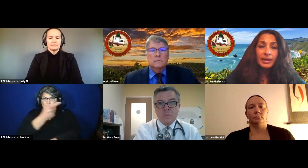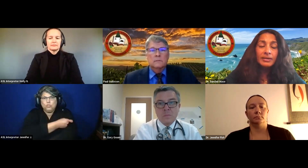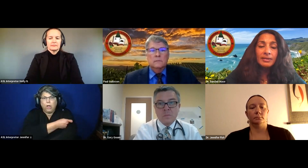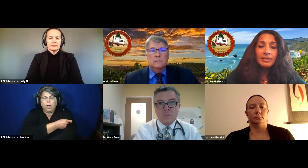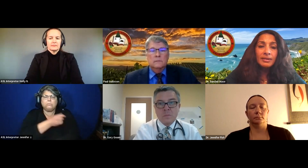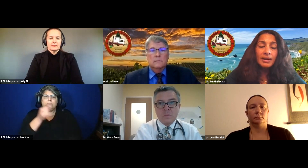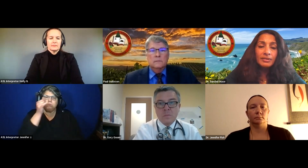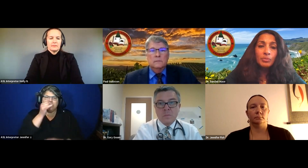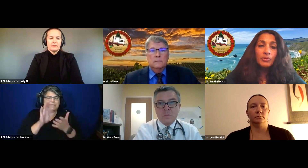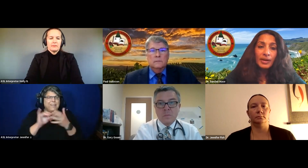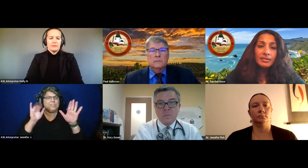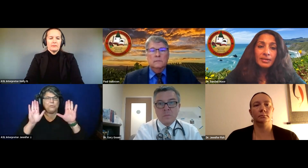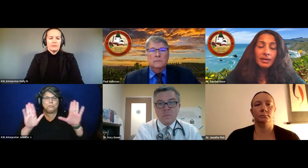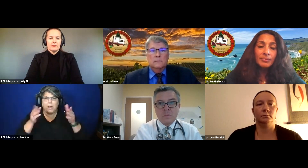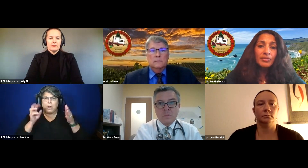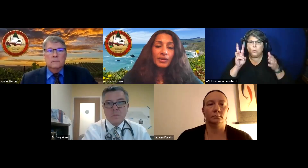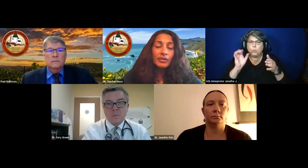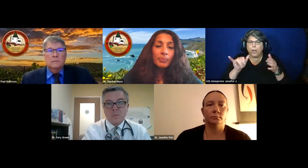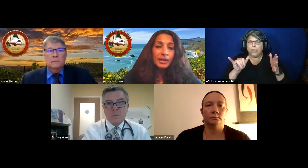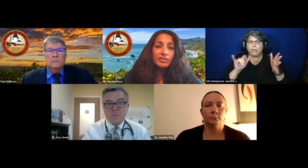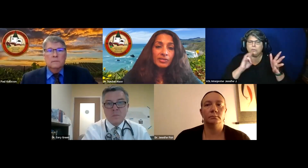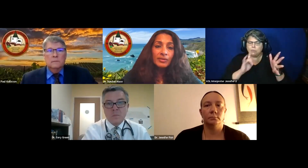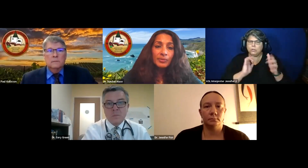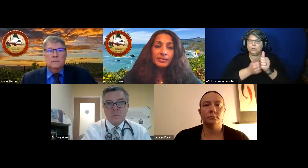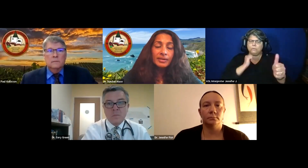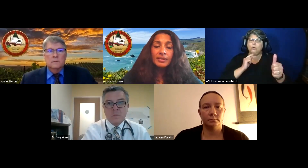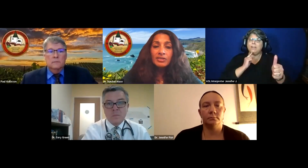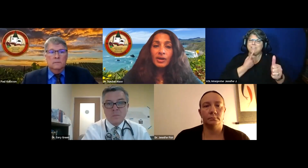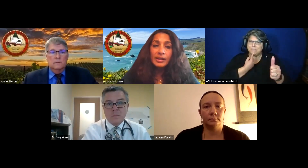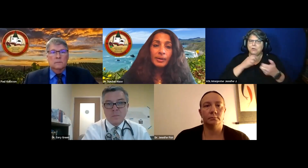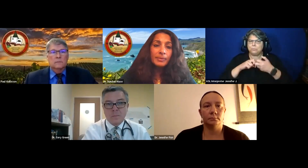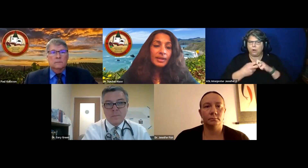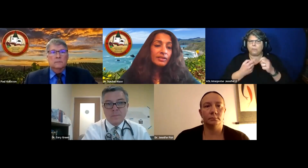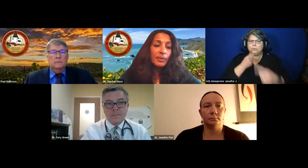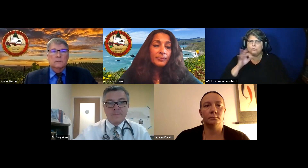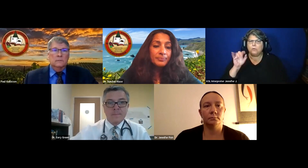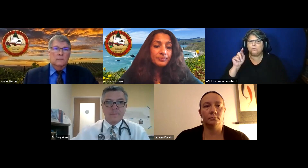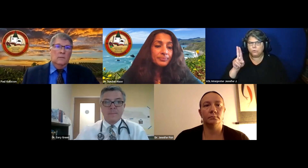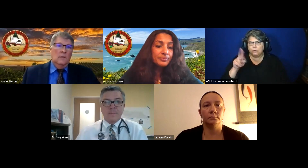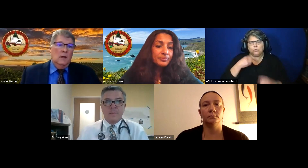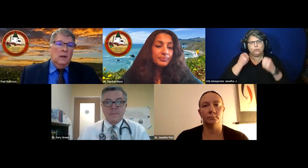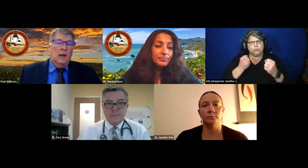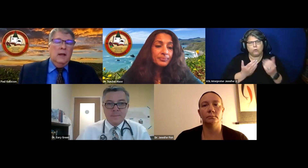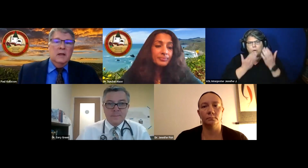great way to prevent severe complications of influenza. So I highly recommend that as well. Yeah, and as was